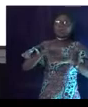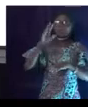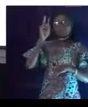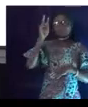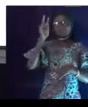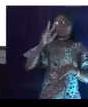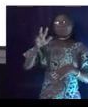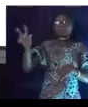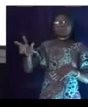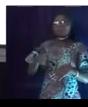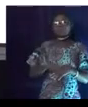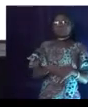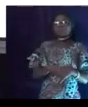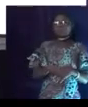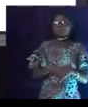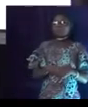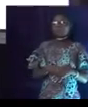5/9. Now,